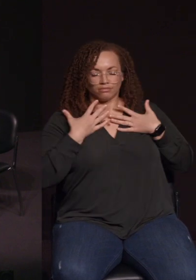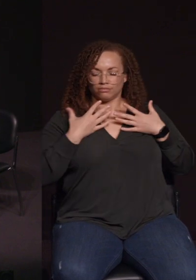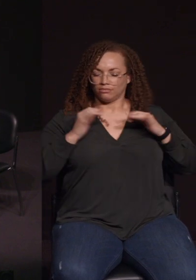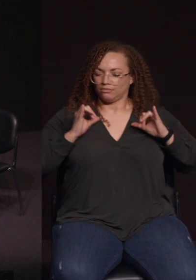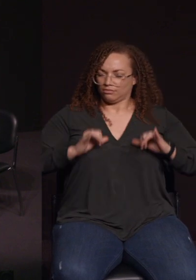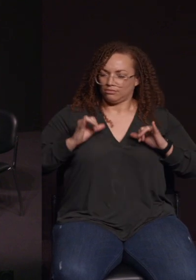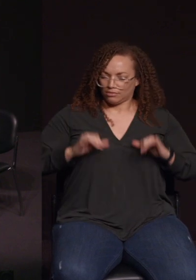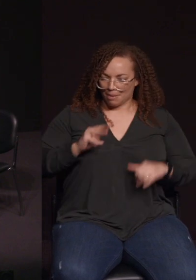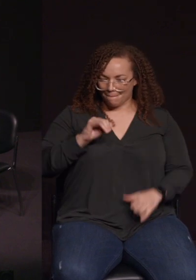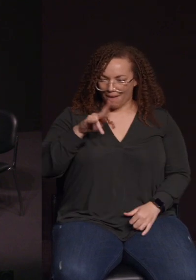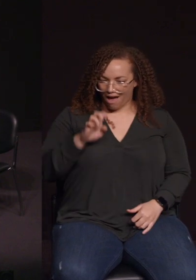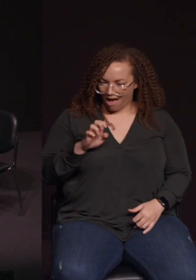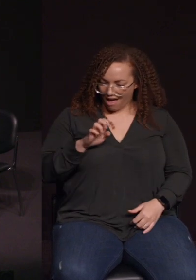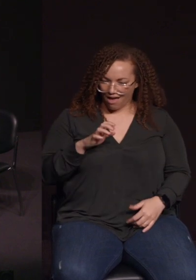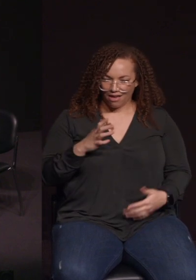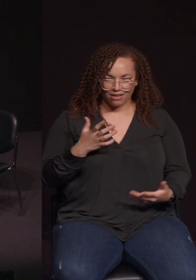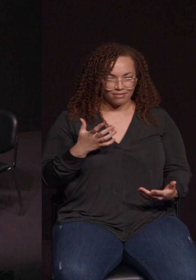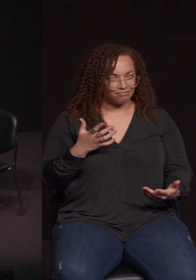So thank you both.